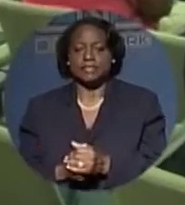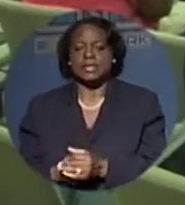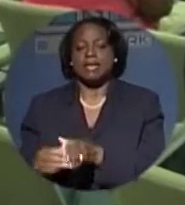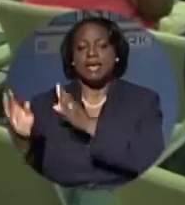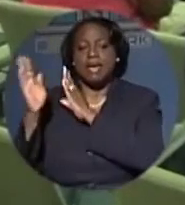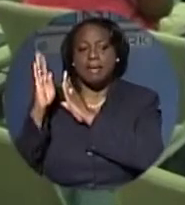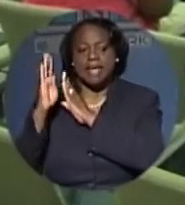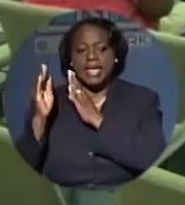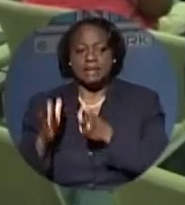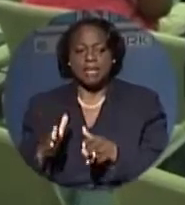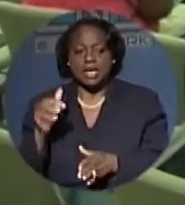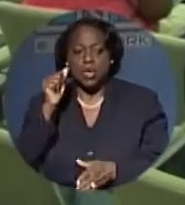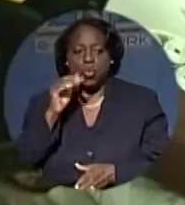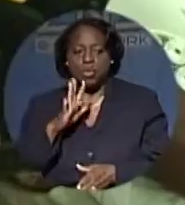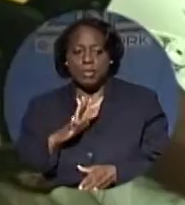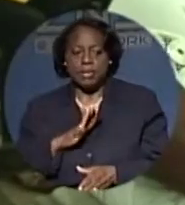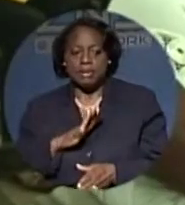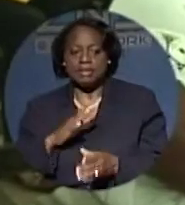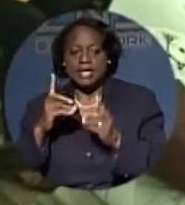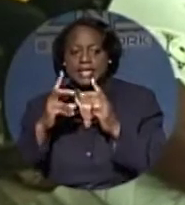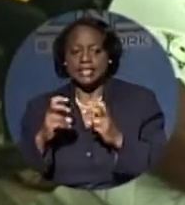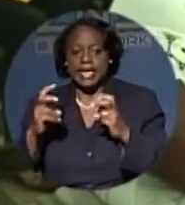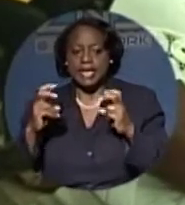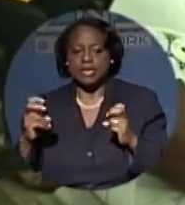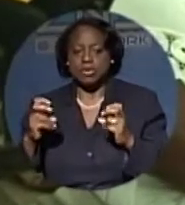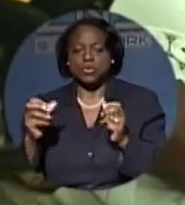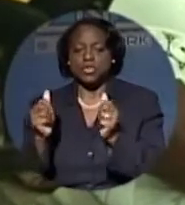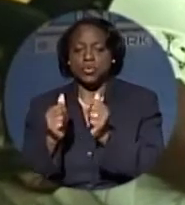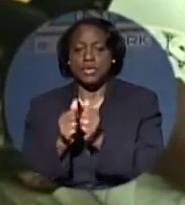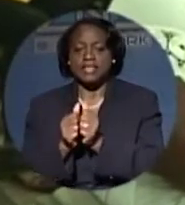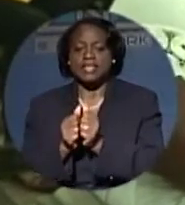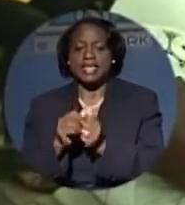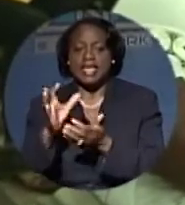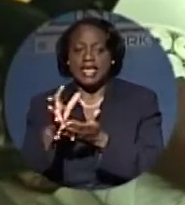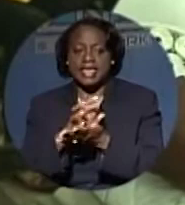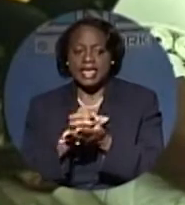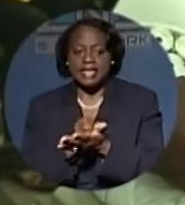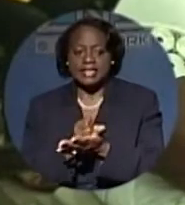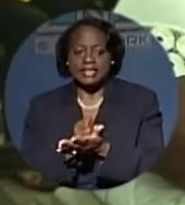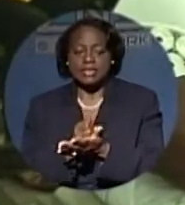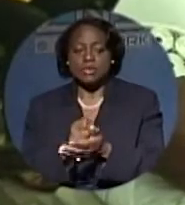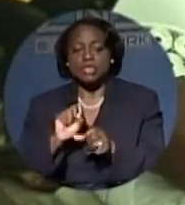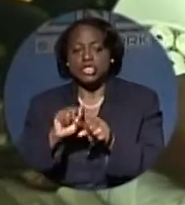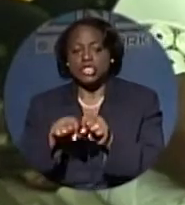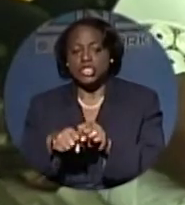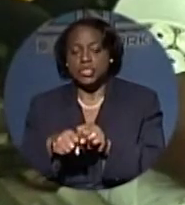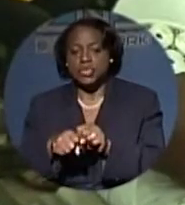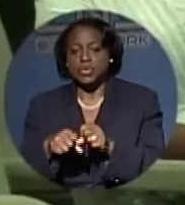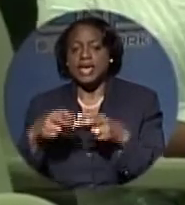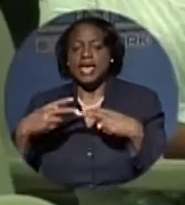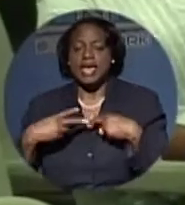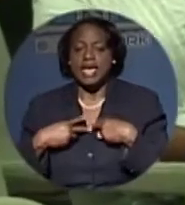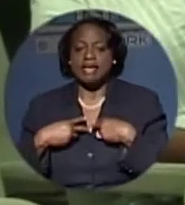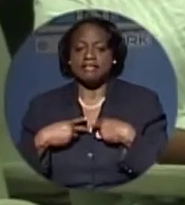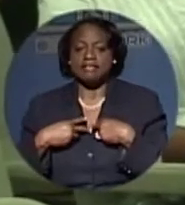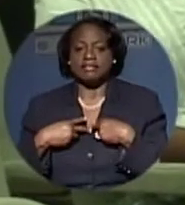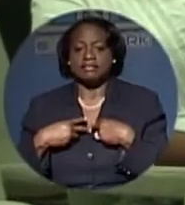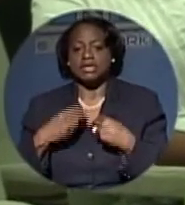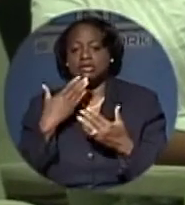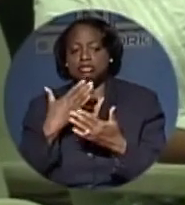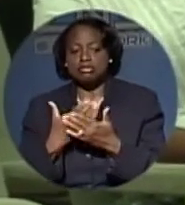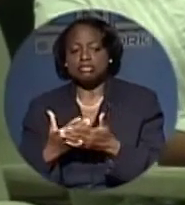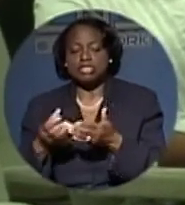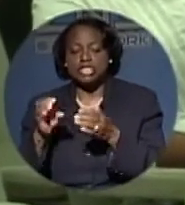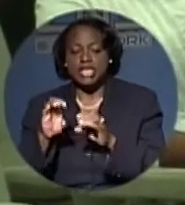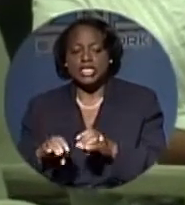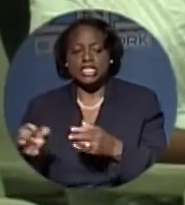Bahamian women diagnosed with cervical cancer and those susceptible to getting it will soon have more of a fighting chance of beating the odds.